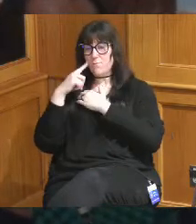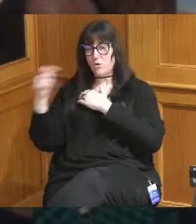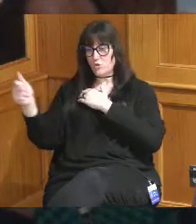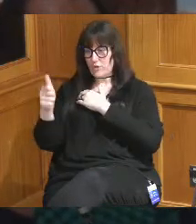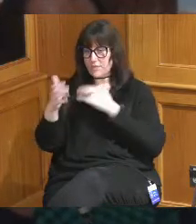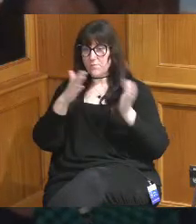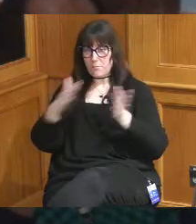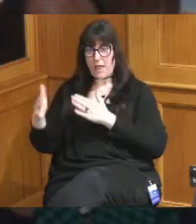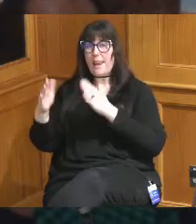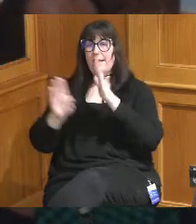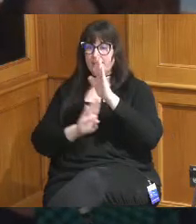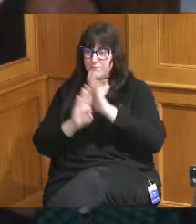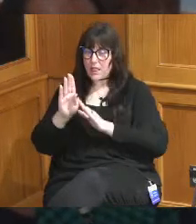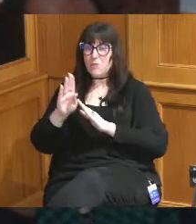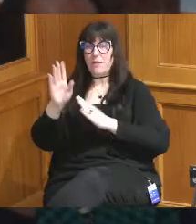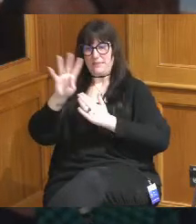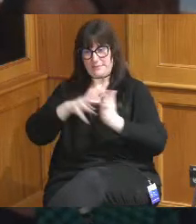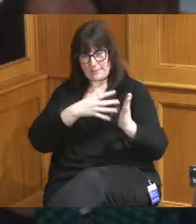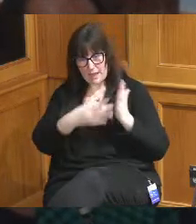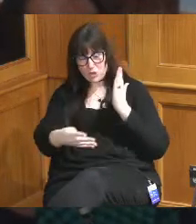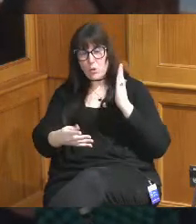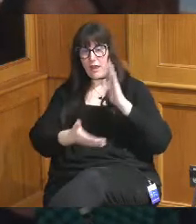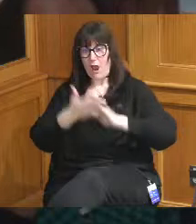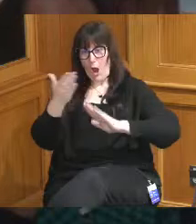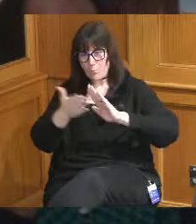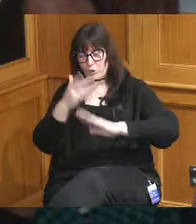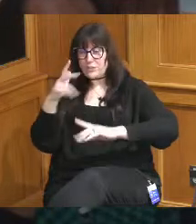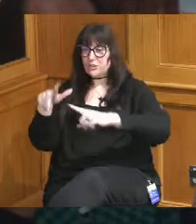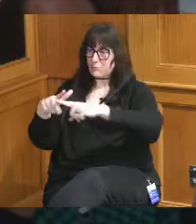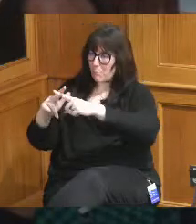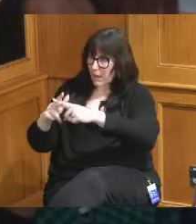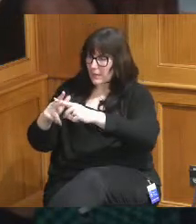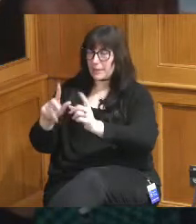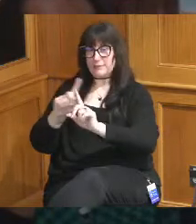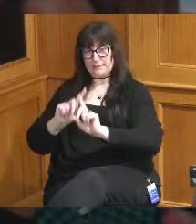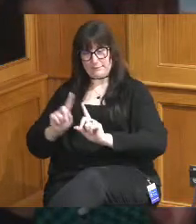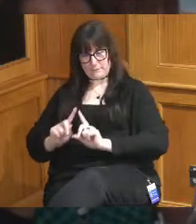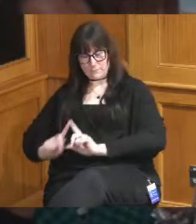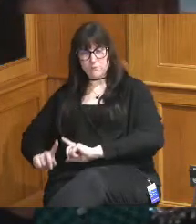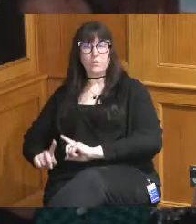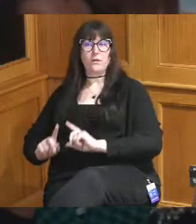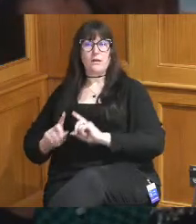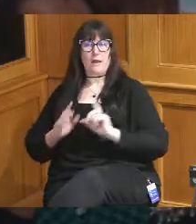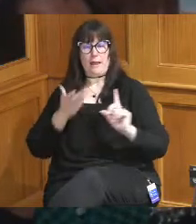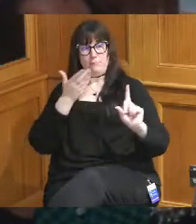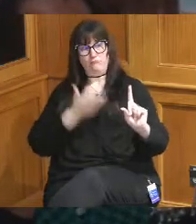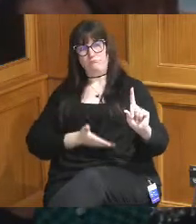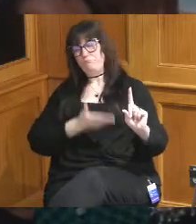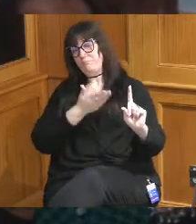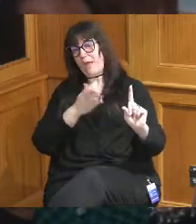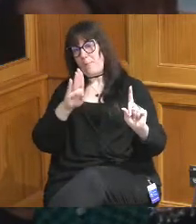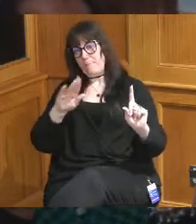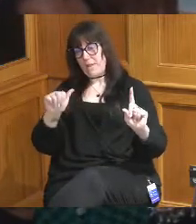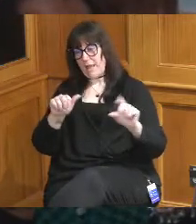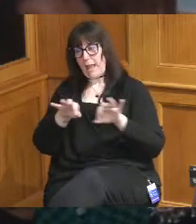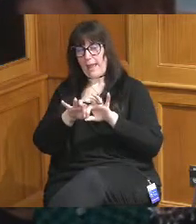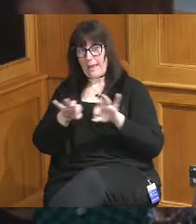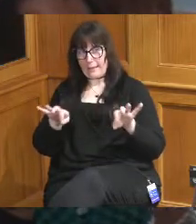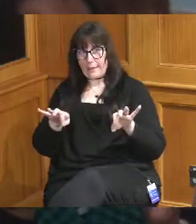planning, development, scheduling, operations, and maintenance. And whereas Mr. Haley holds a BA in